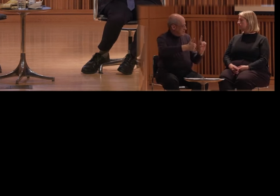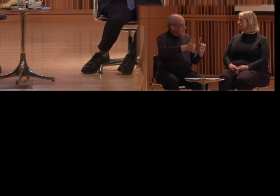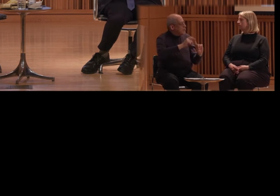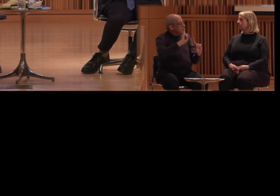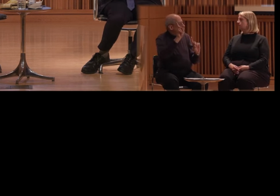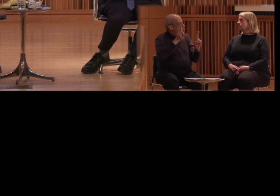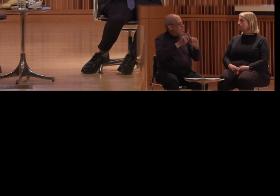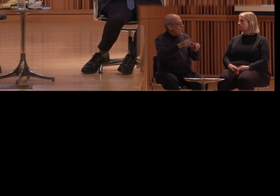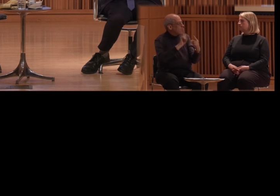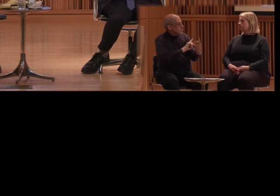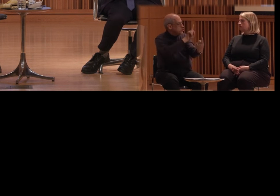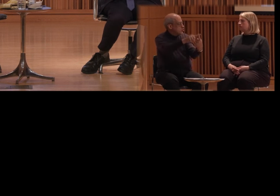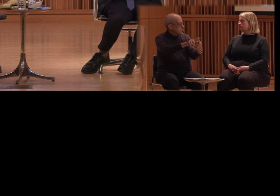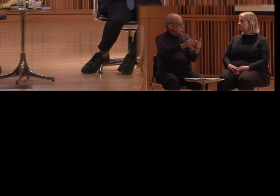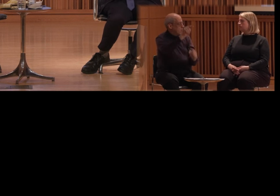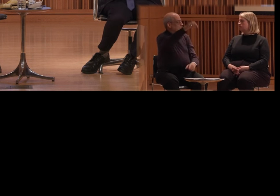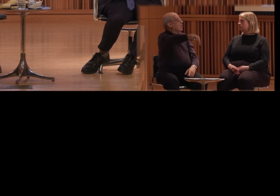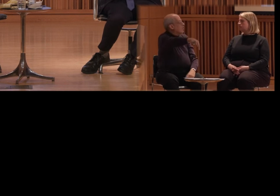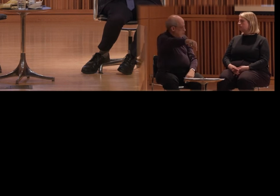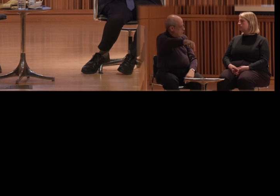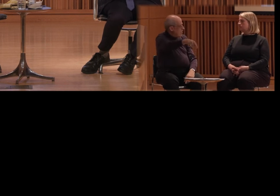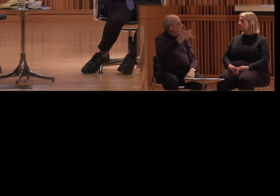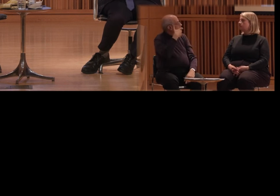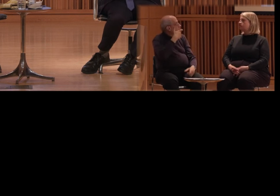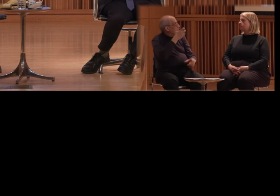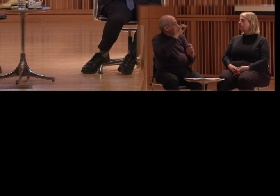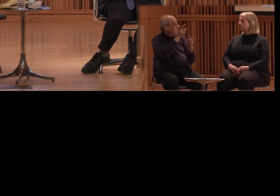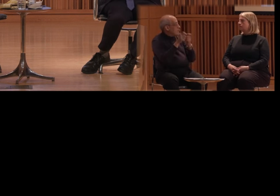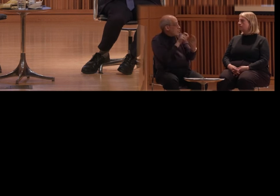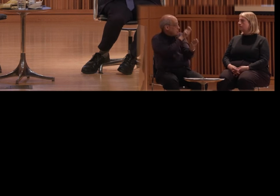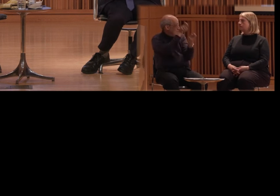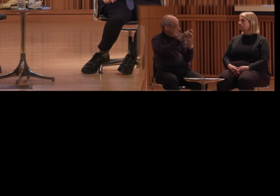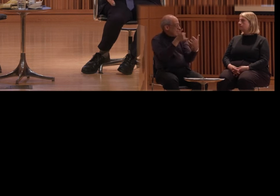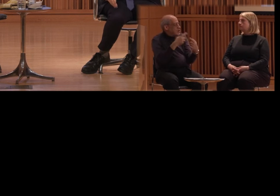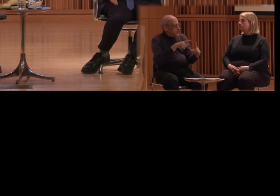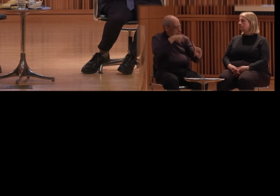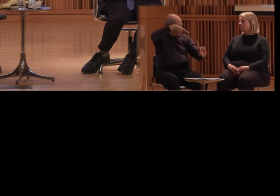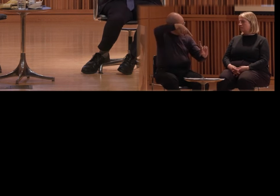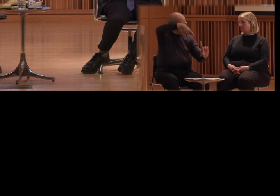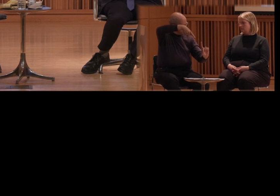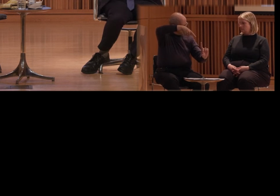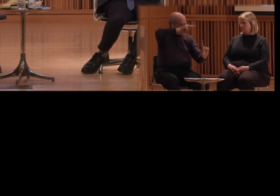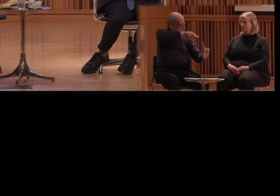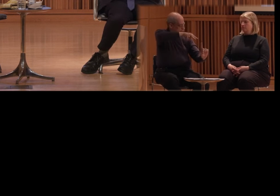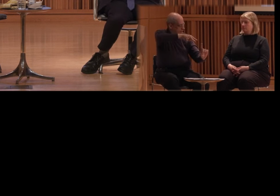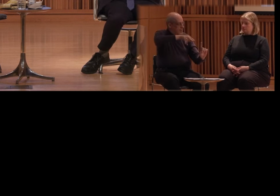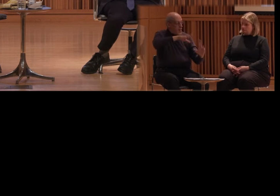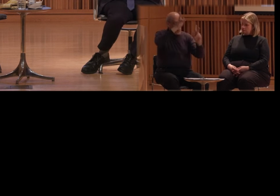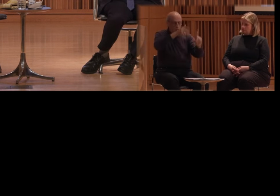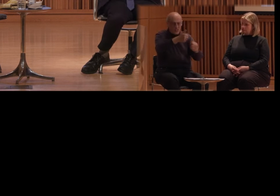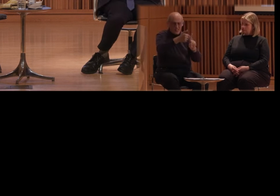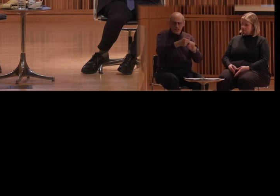going. Because cell phone data is more and more precise now, you can actually track, you know, where Merlin is going.